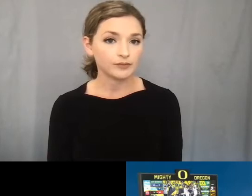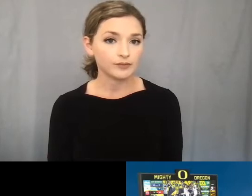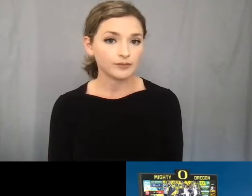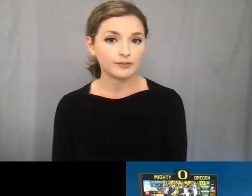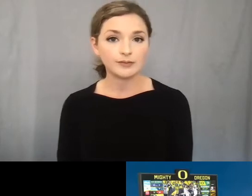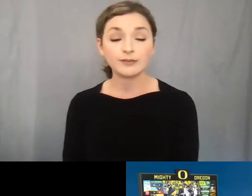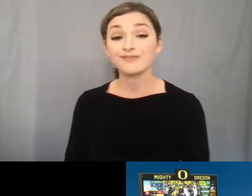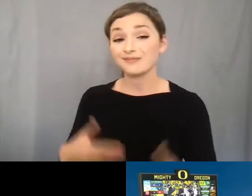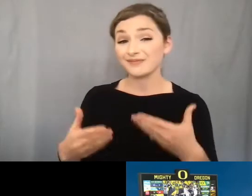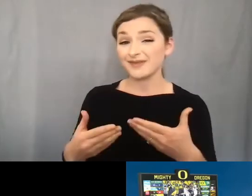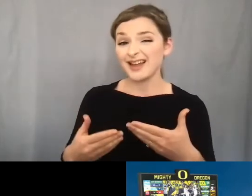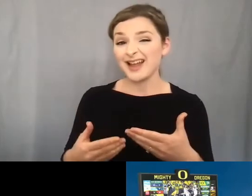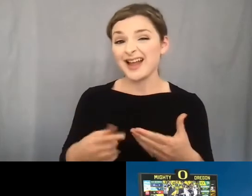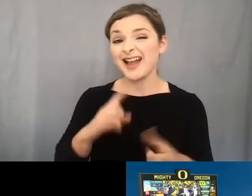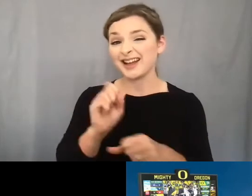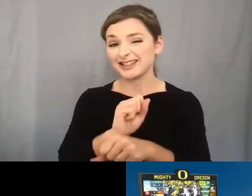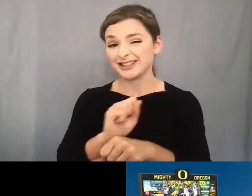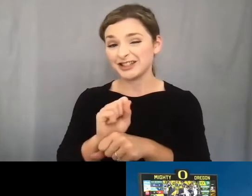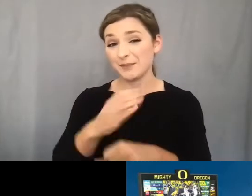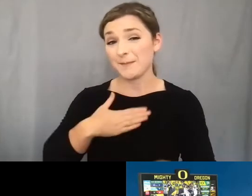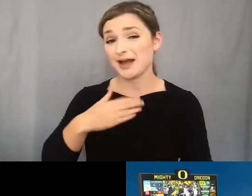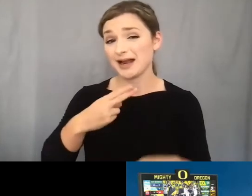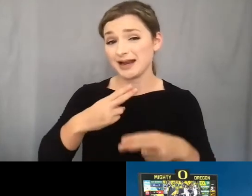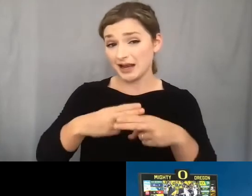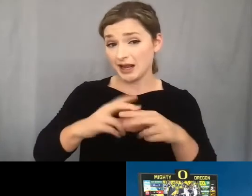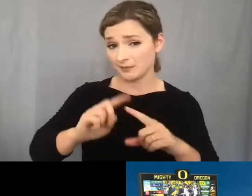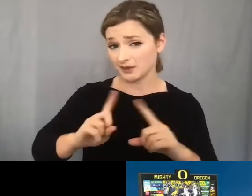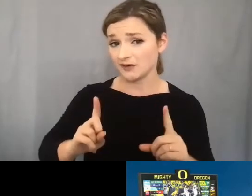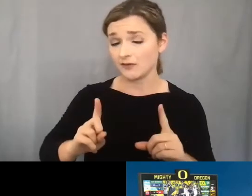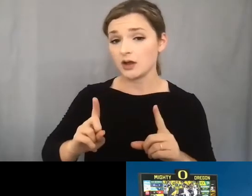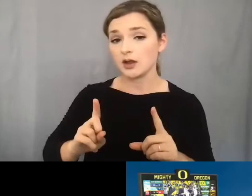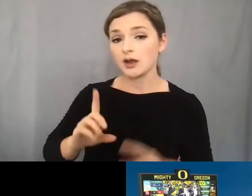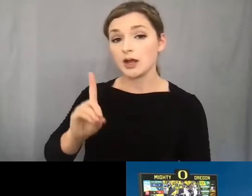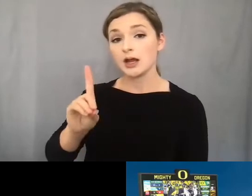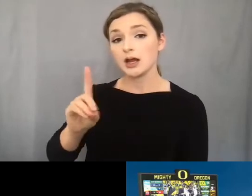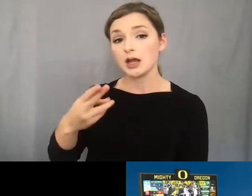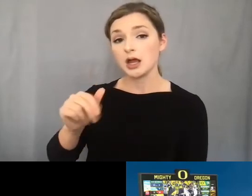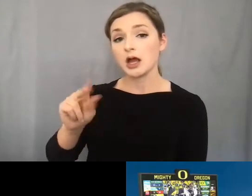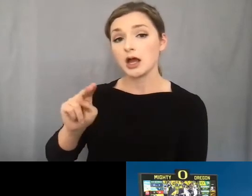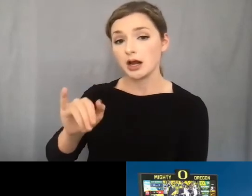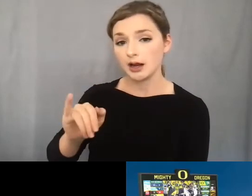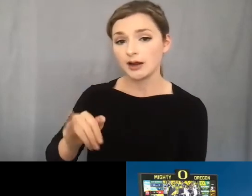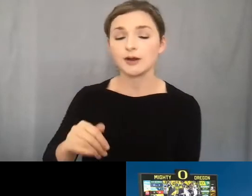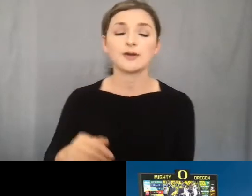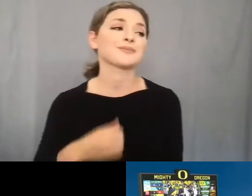Donnie actually. Oh, okay, Donnie, what's your question? My apologies.